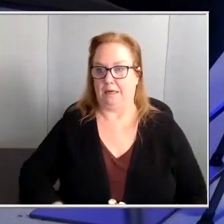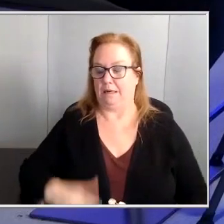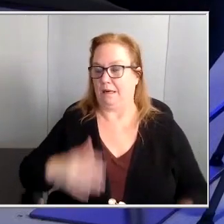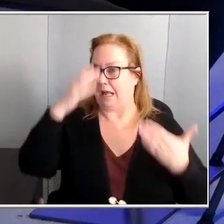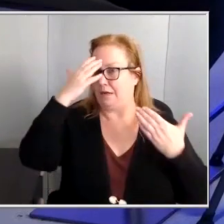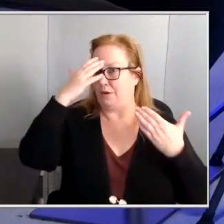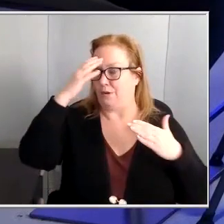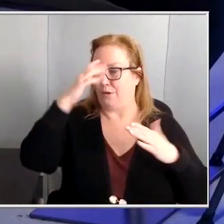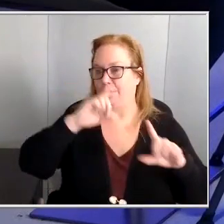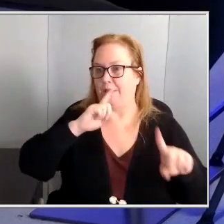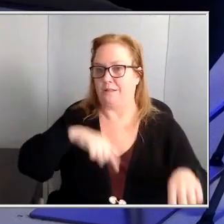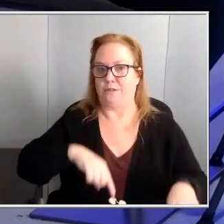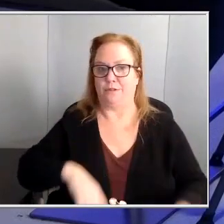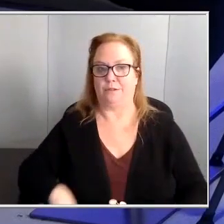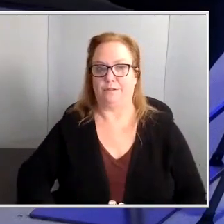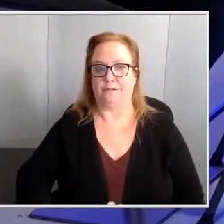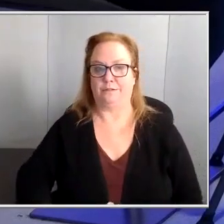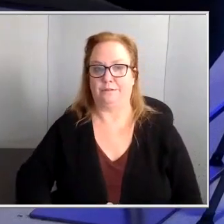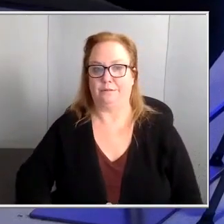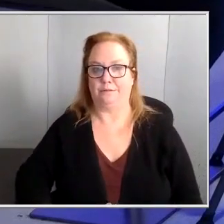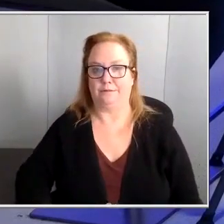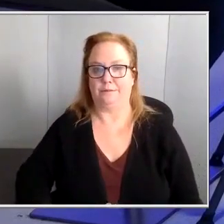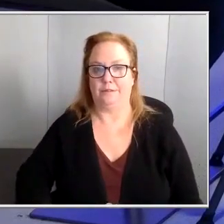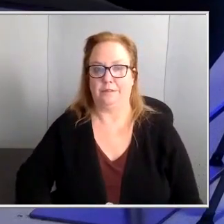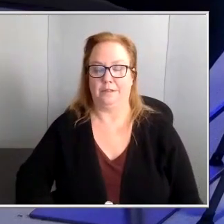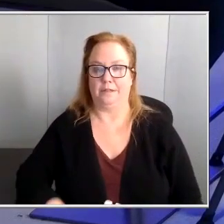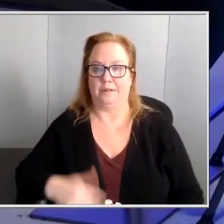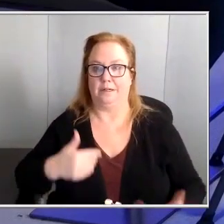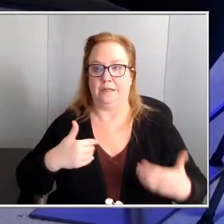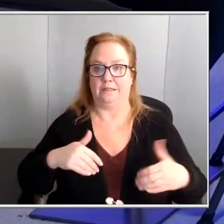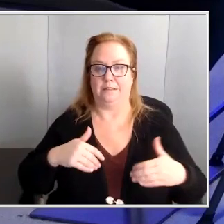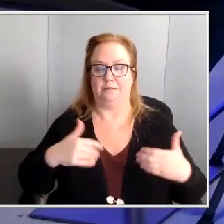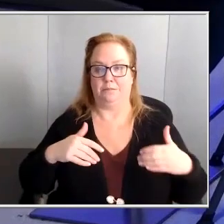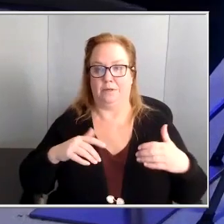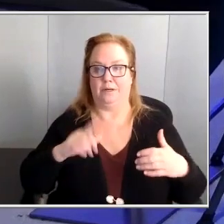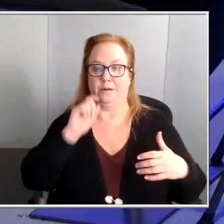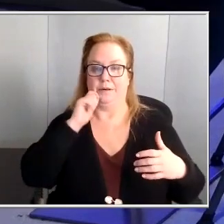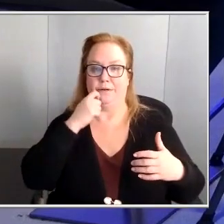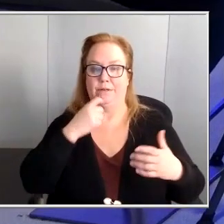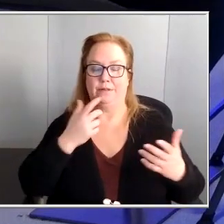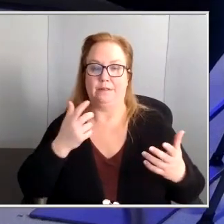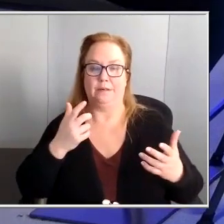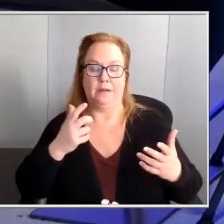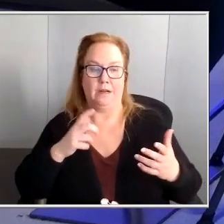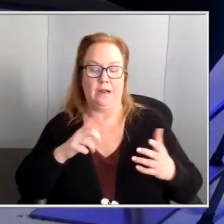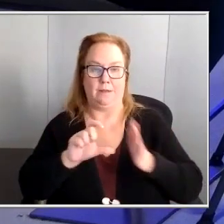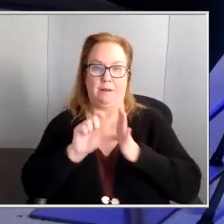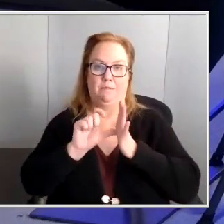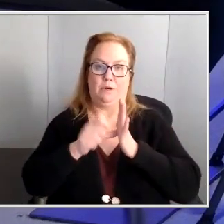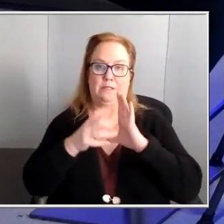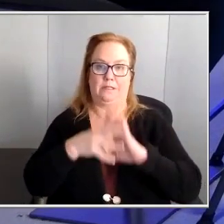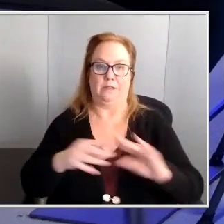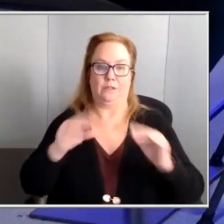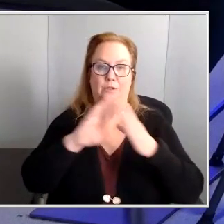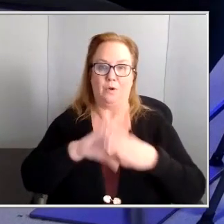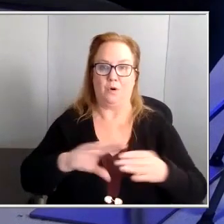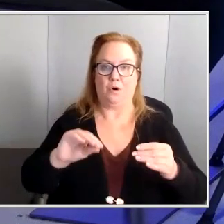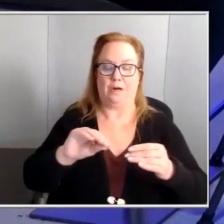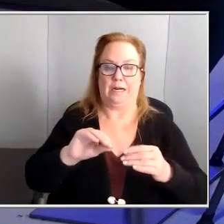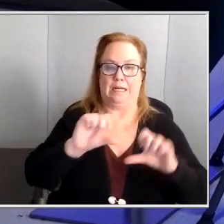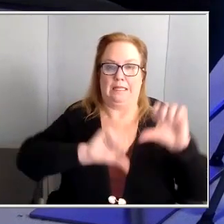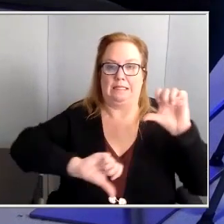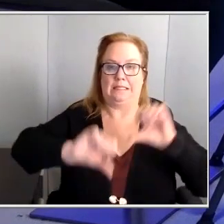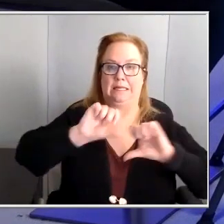the answer to that question. Okay. It is pretty remarkable, though, and I'm especially impressed by the story and the power of science